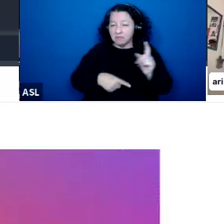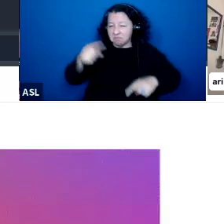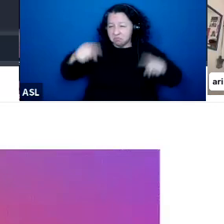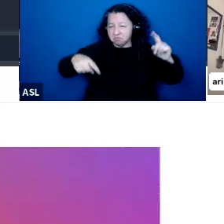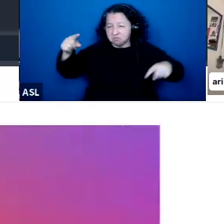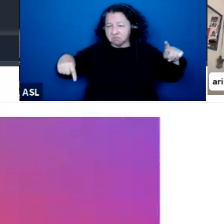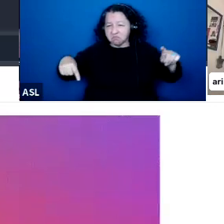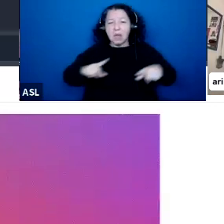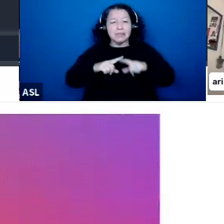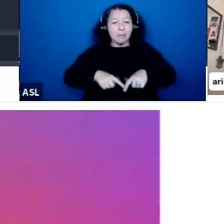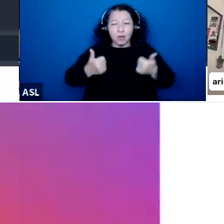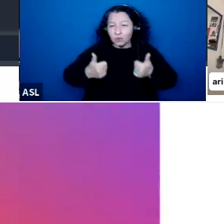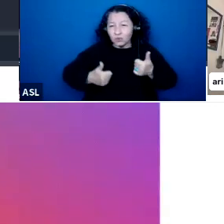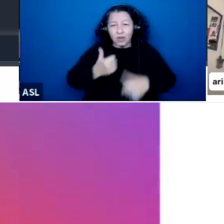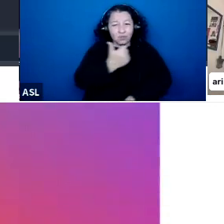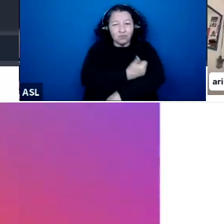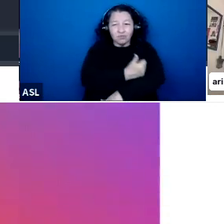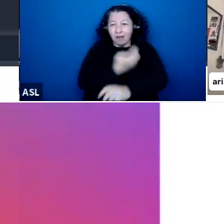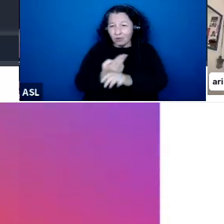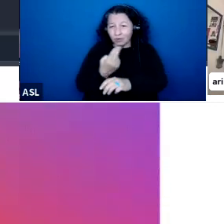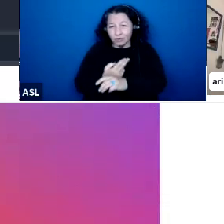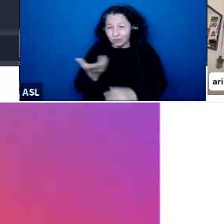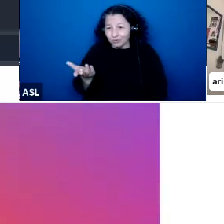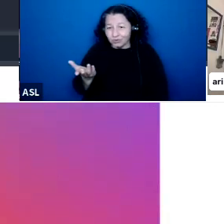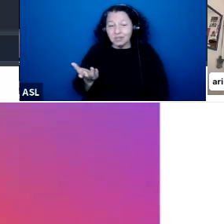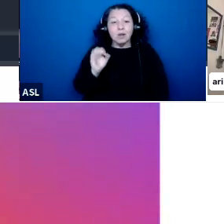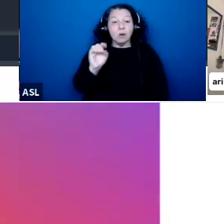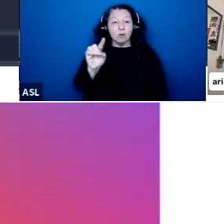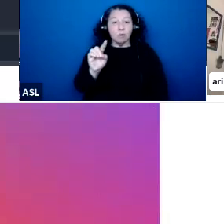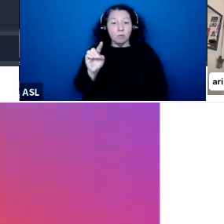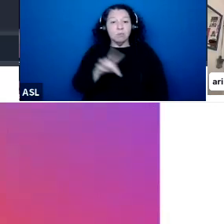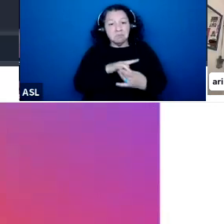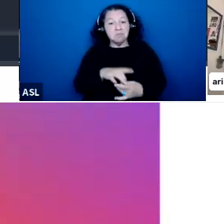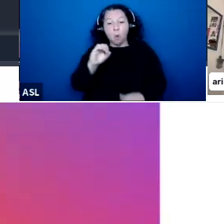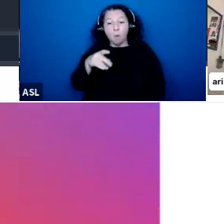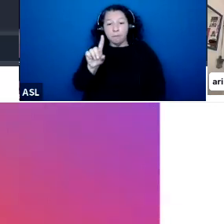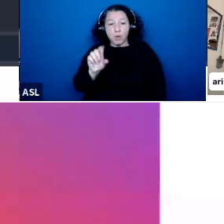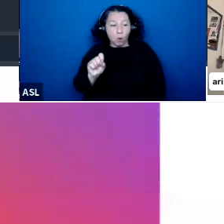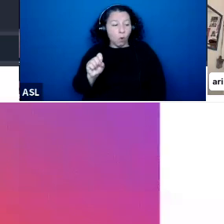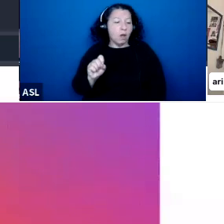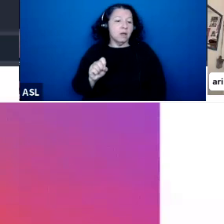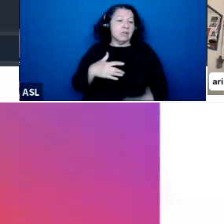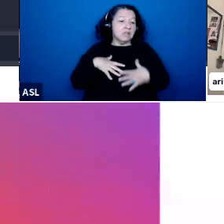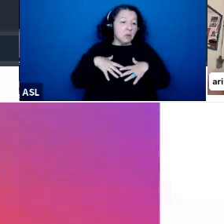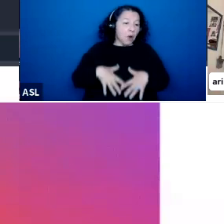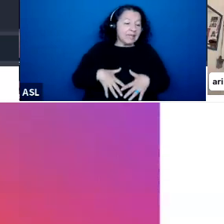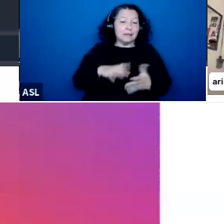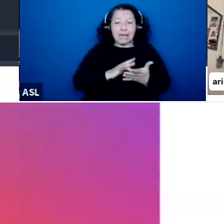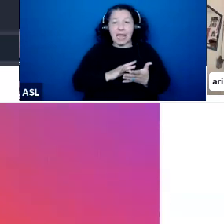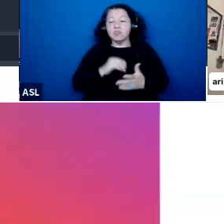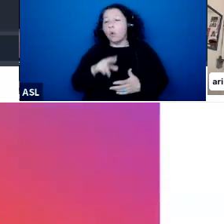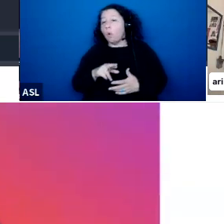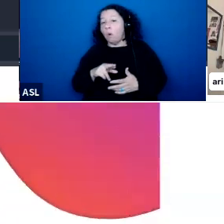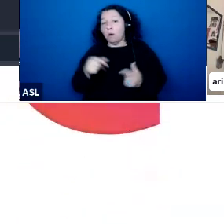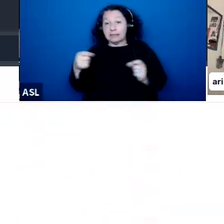vary depending on what drug you were using. So, an overdose on opioids, depressants,